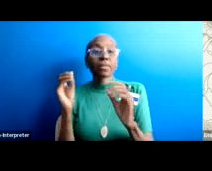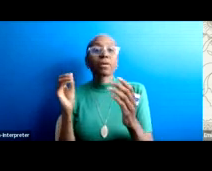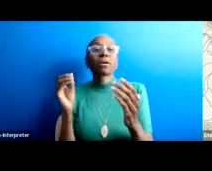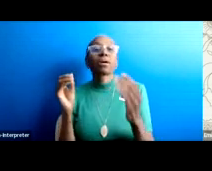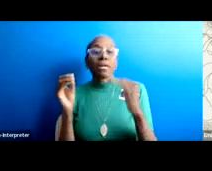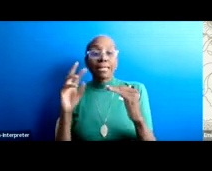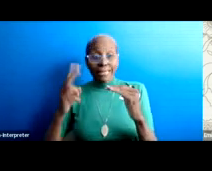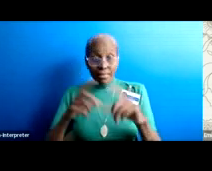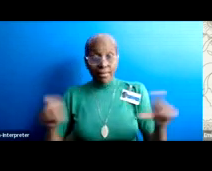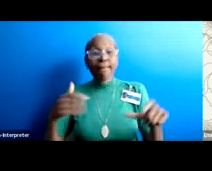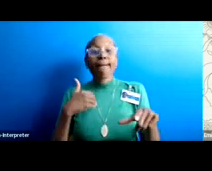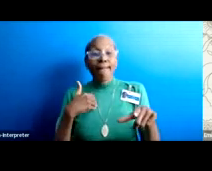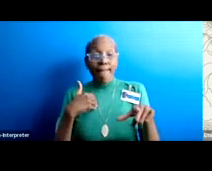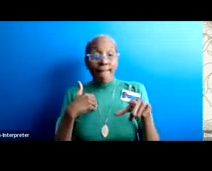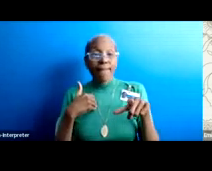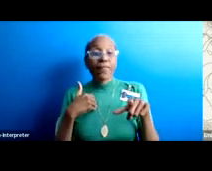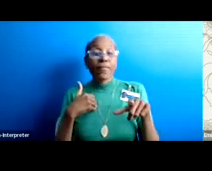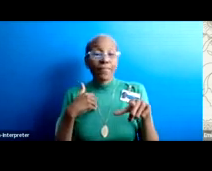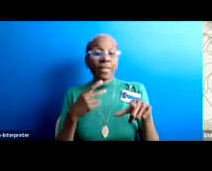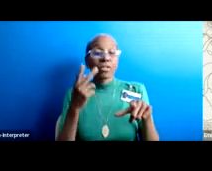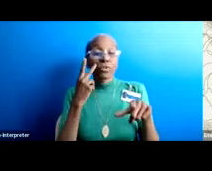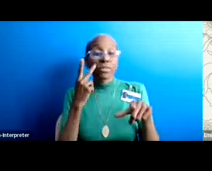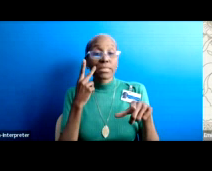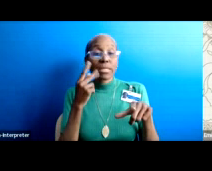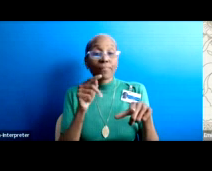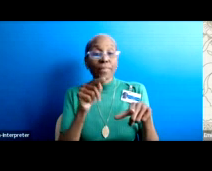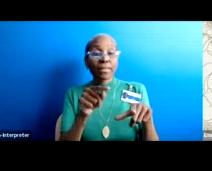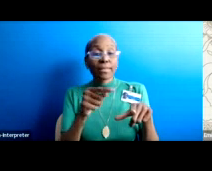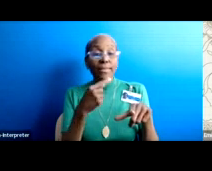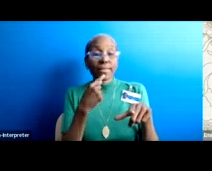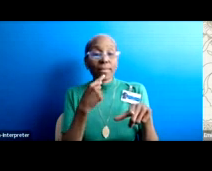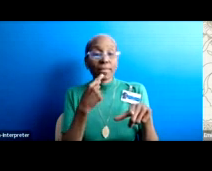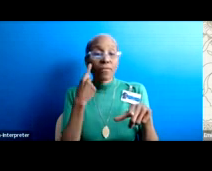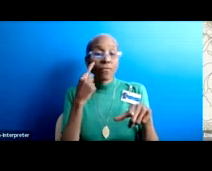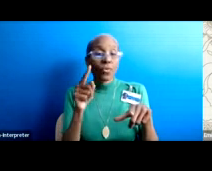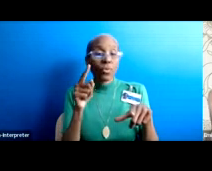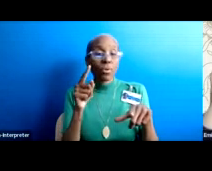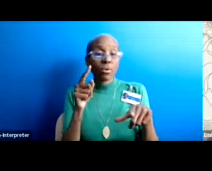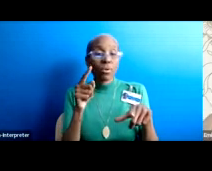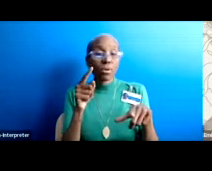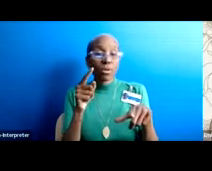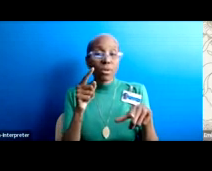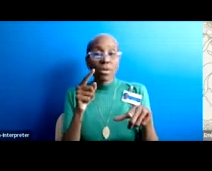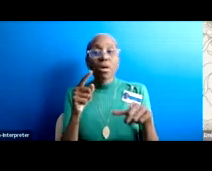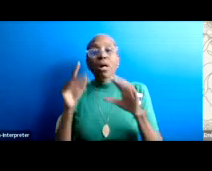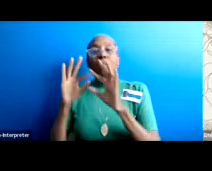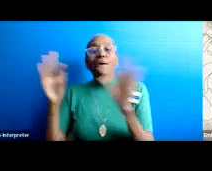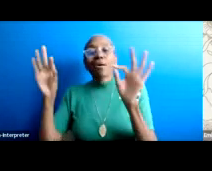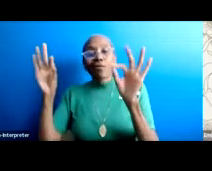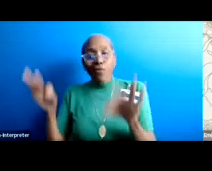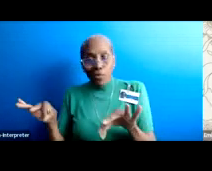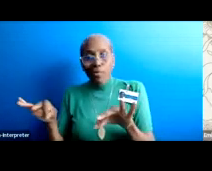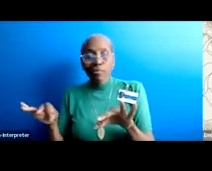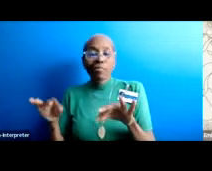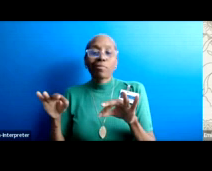but the second one does. So we can see how this would be for sort of like a form. If someone was